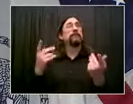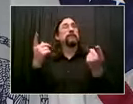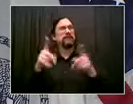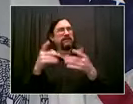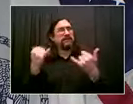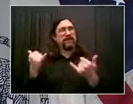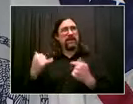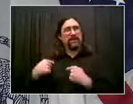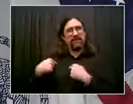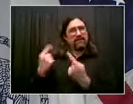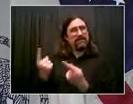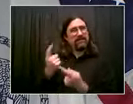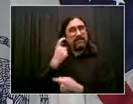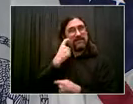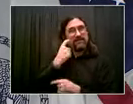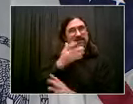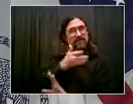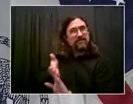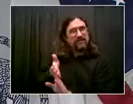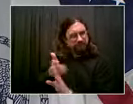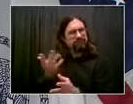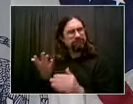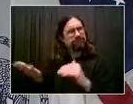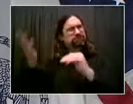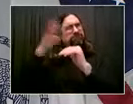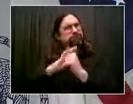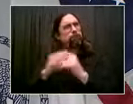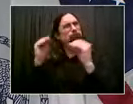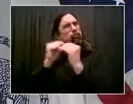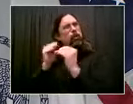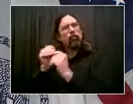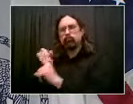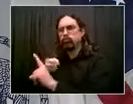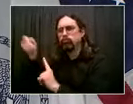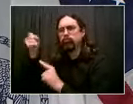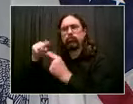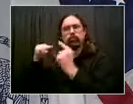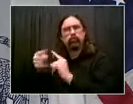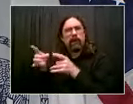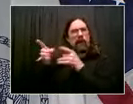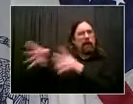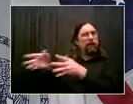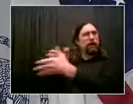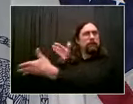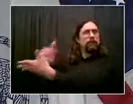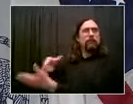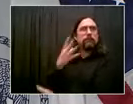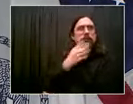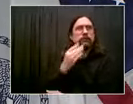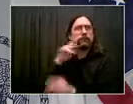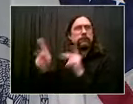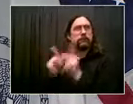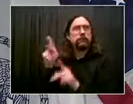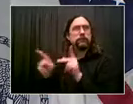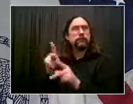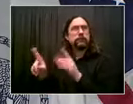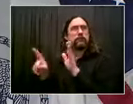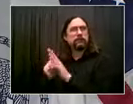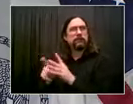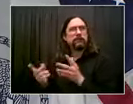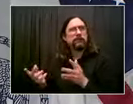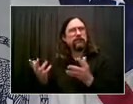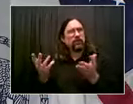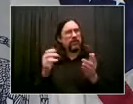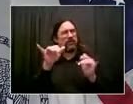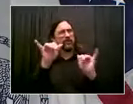those words actually incite violence against those of us who are identifiably Jewish and support Israel. Yehudit, I really appreciate